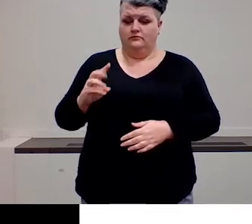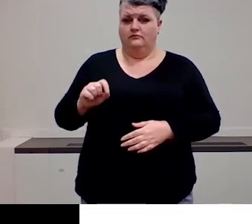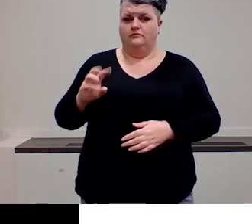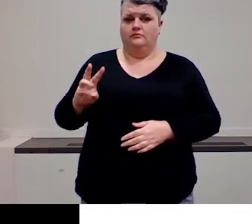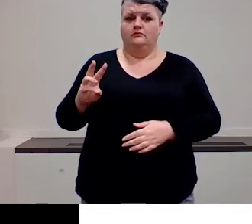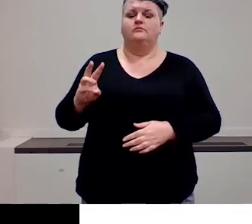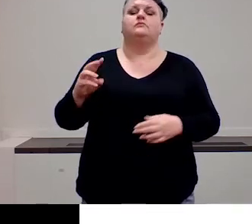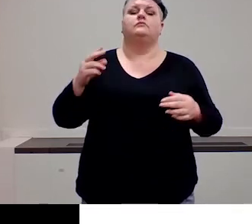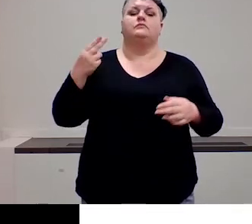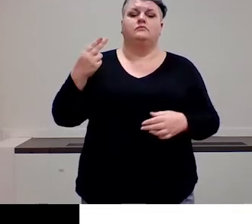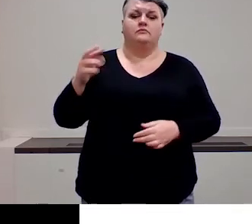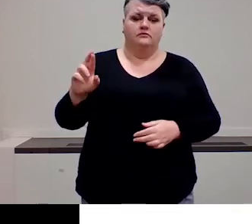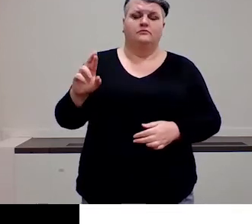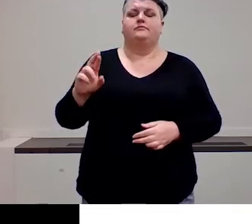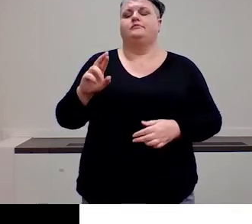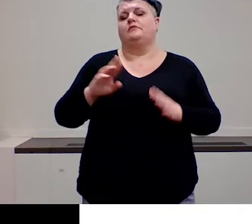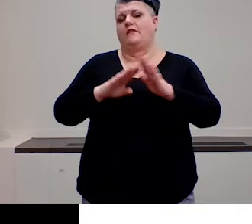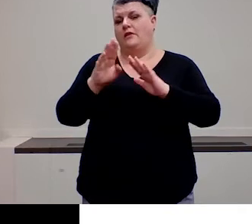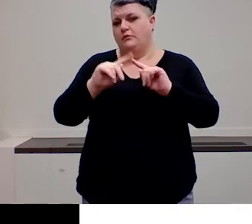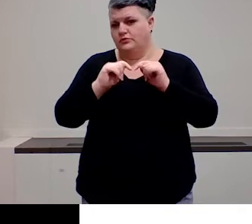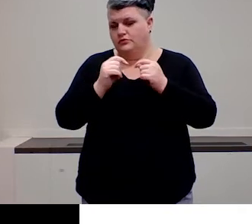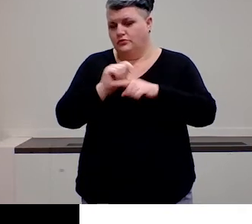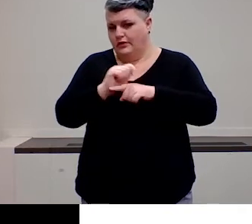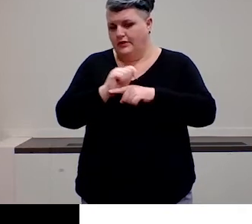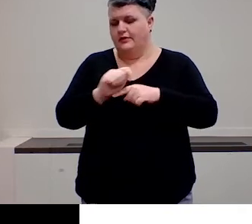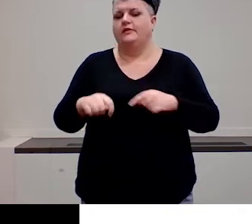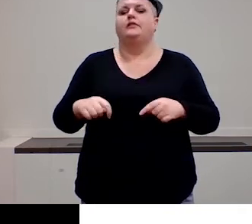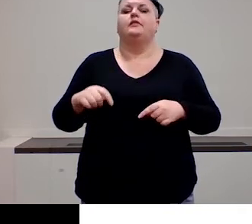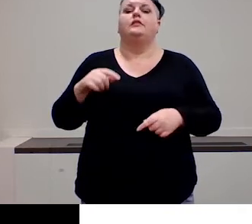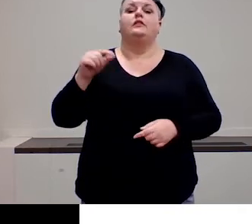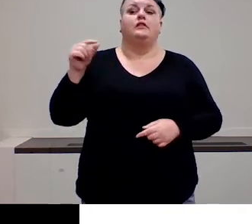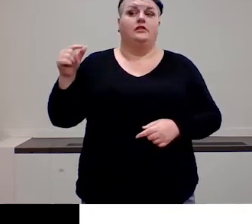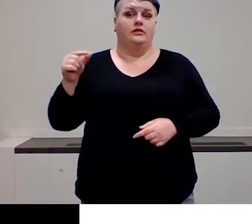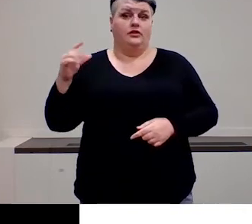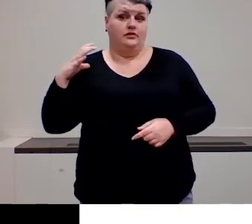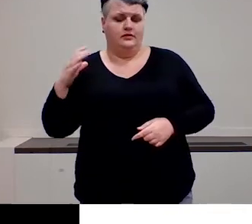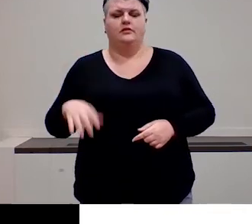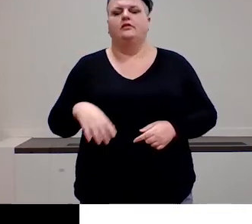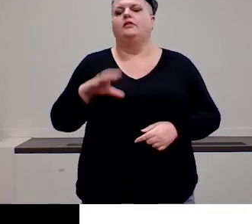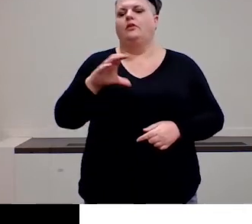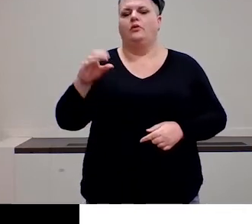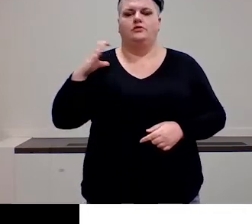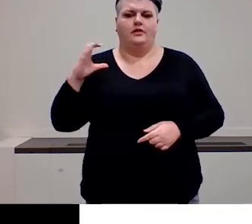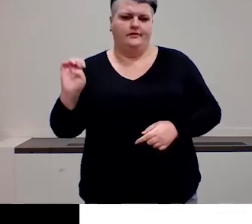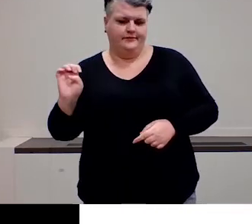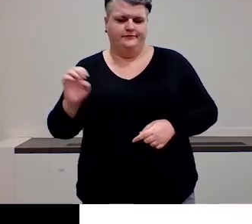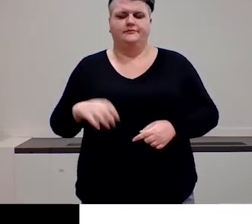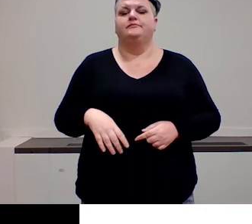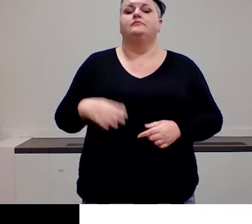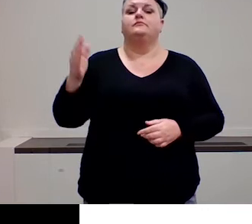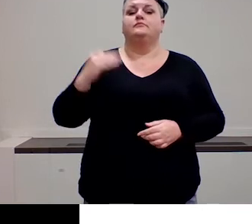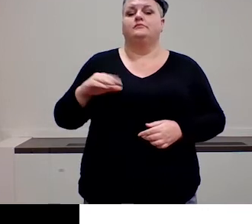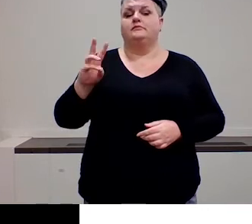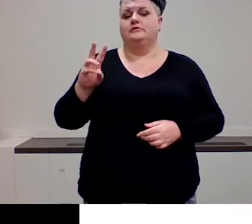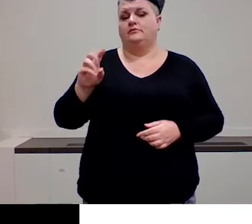Human Resources, Staff Development and Training Committee. The chair is Polly Taylor Gerken, co-chair Stephanie Eichenberg. Item